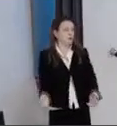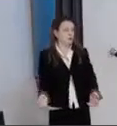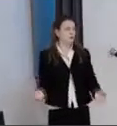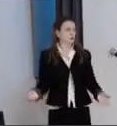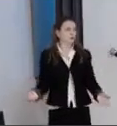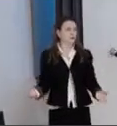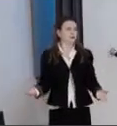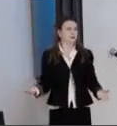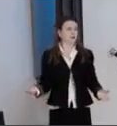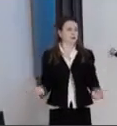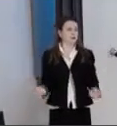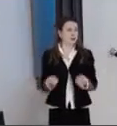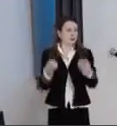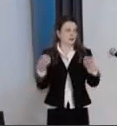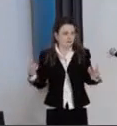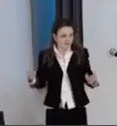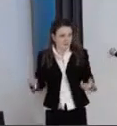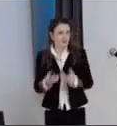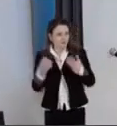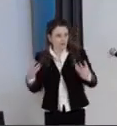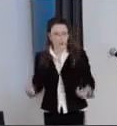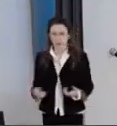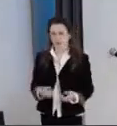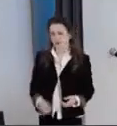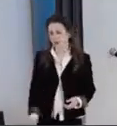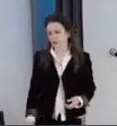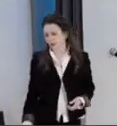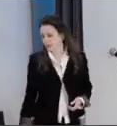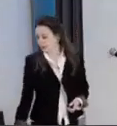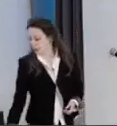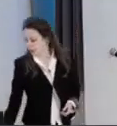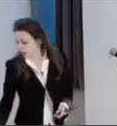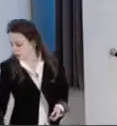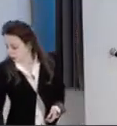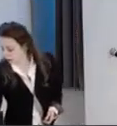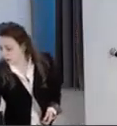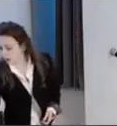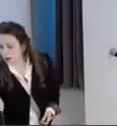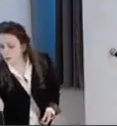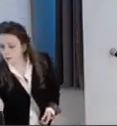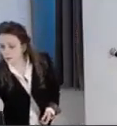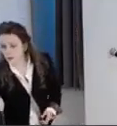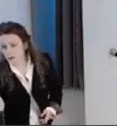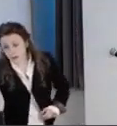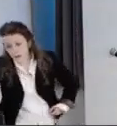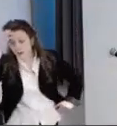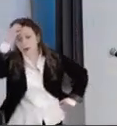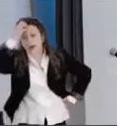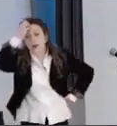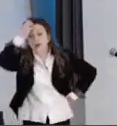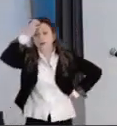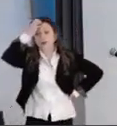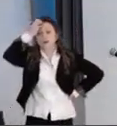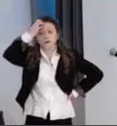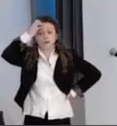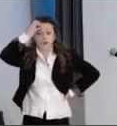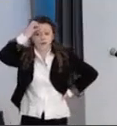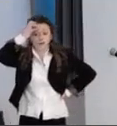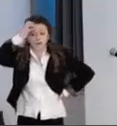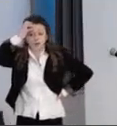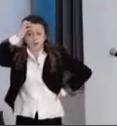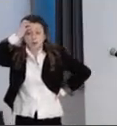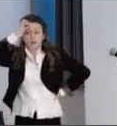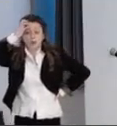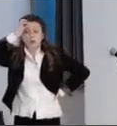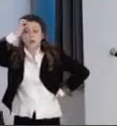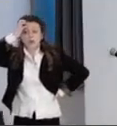longer enjoying the beauty of this thing because it's actually ugly and grotesque and everything. So here is an attempt at answering this